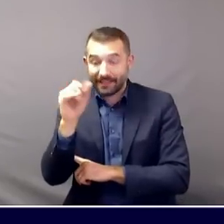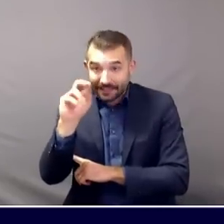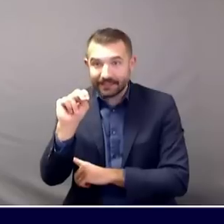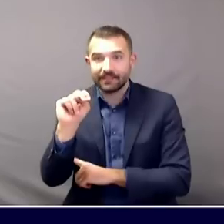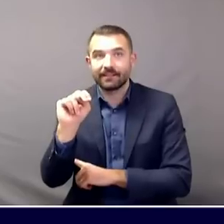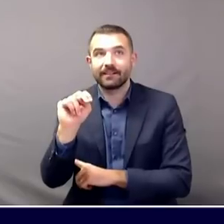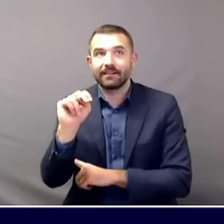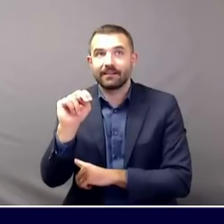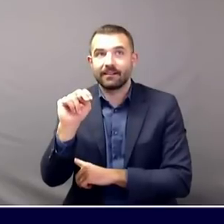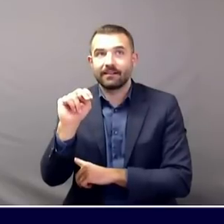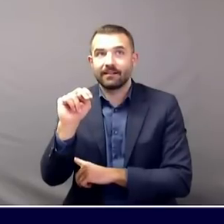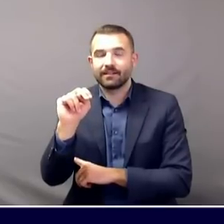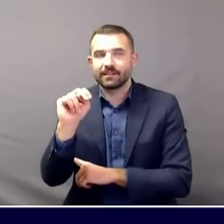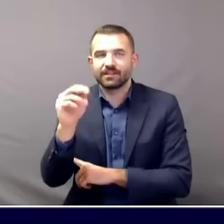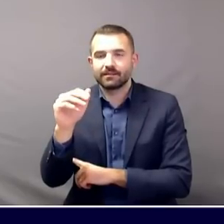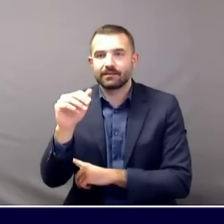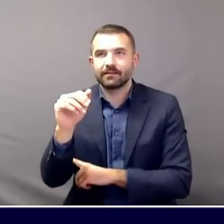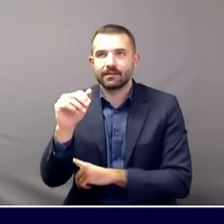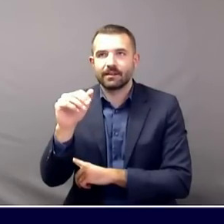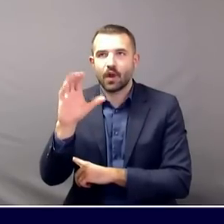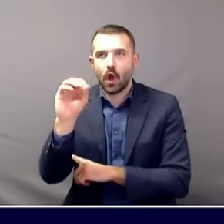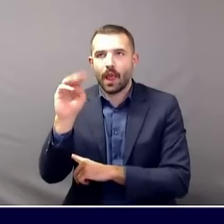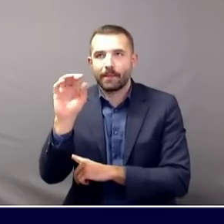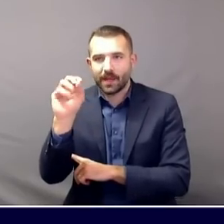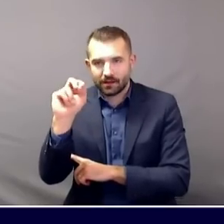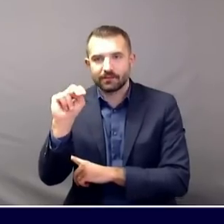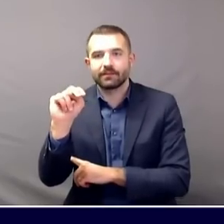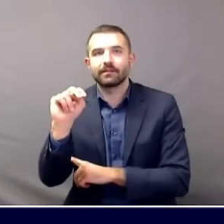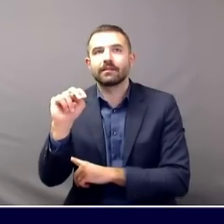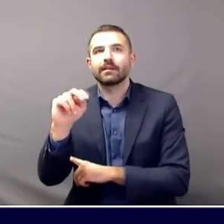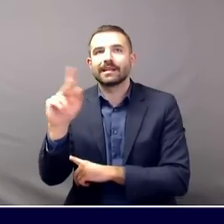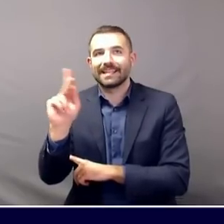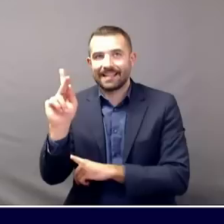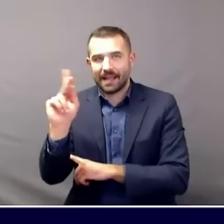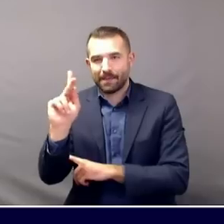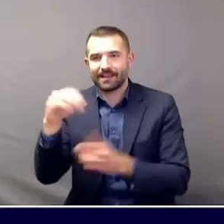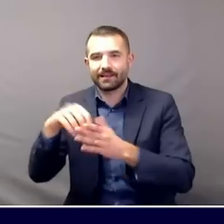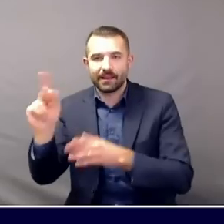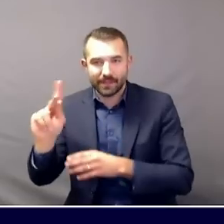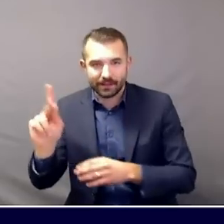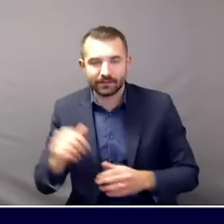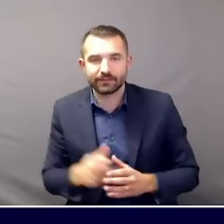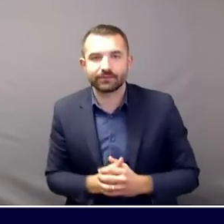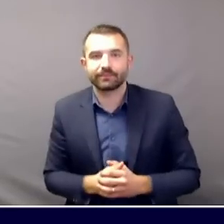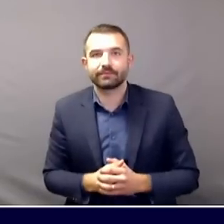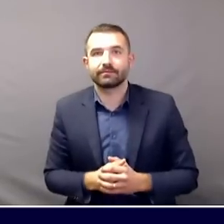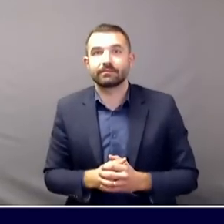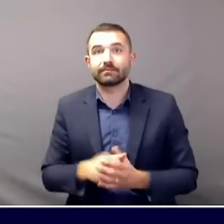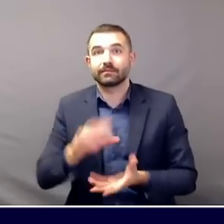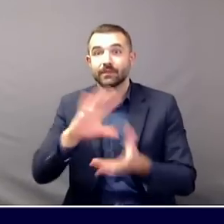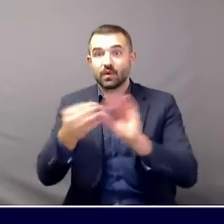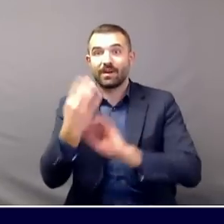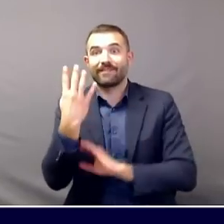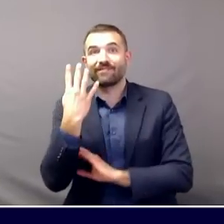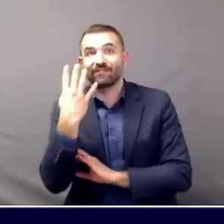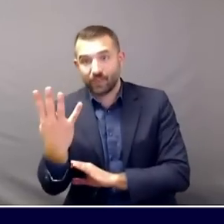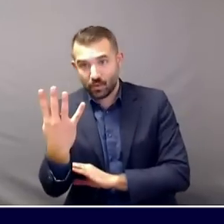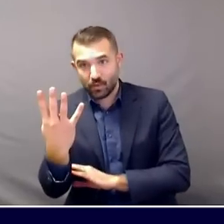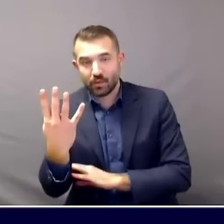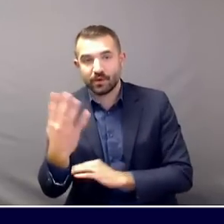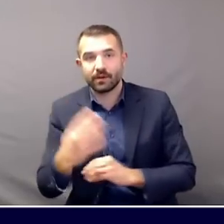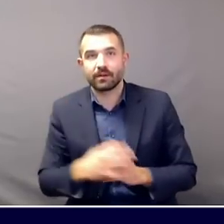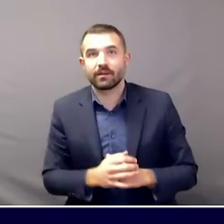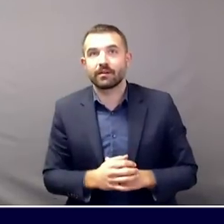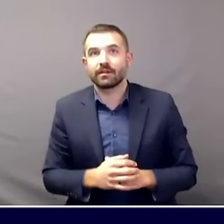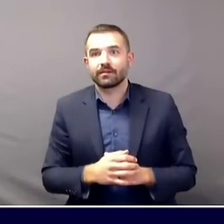among residents, as well as 4 cases among staff members. And finally, at Paris Elementary School, where we've detected